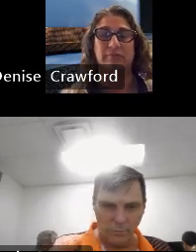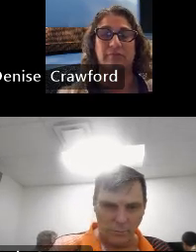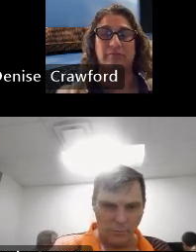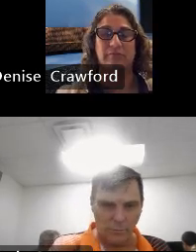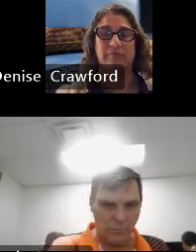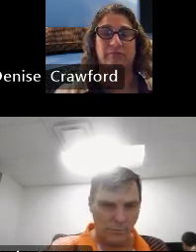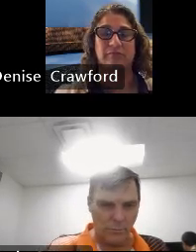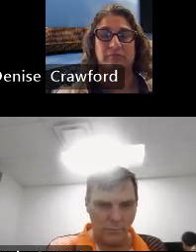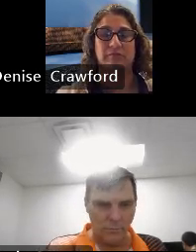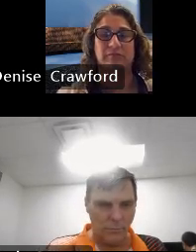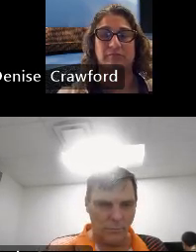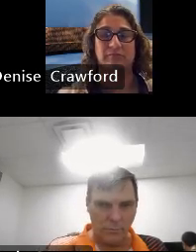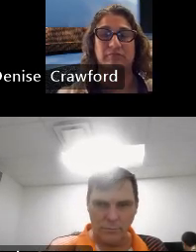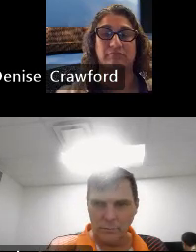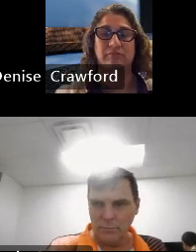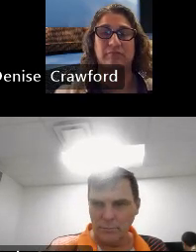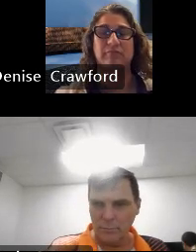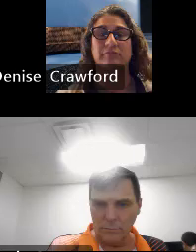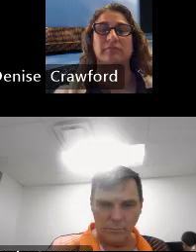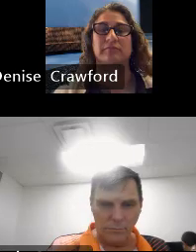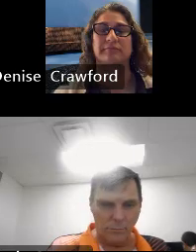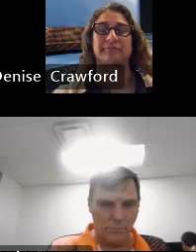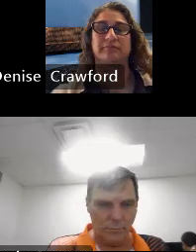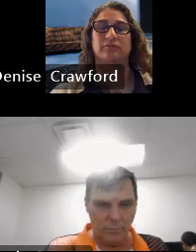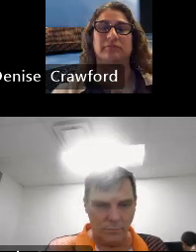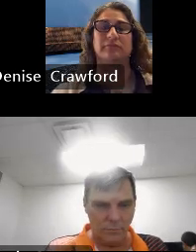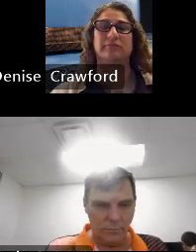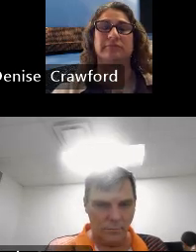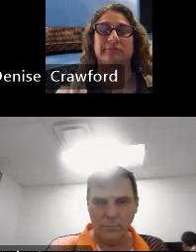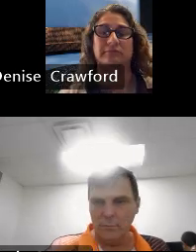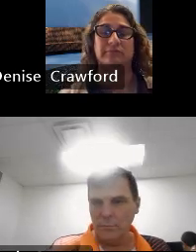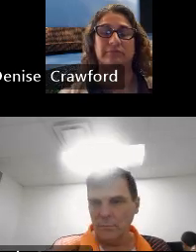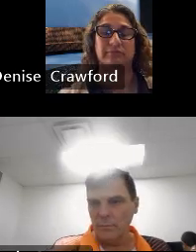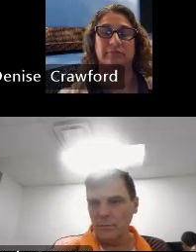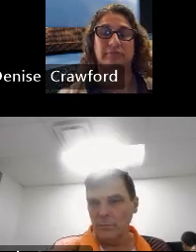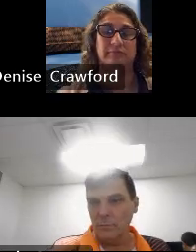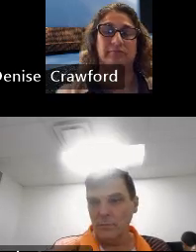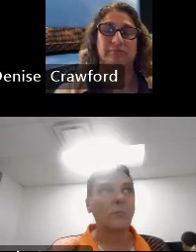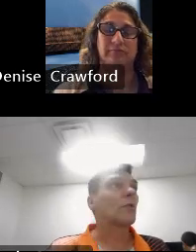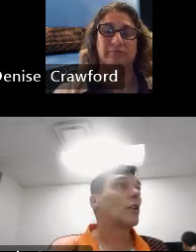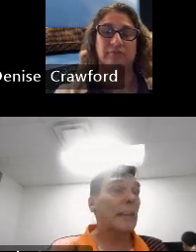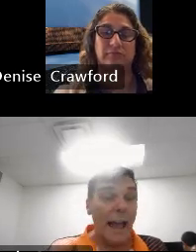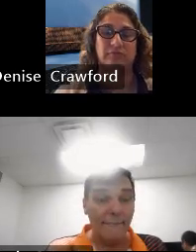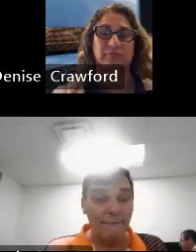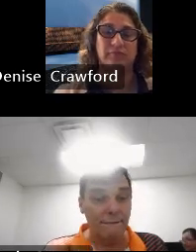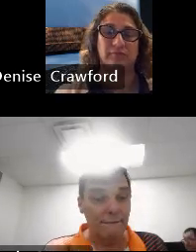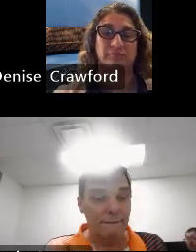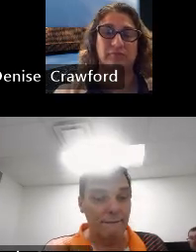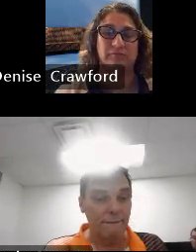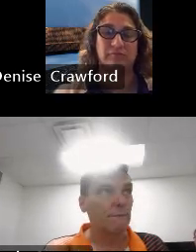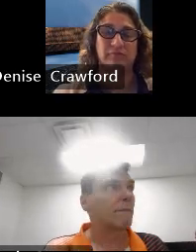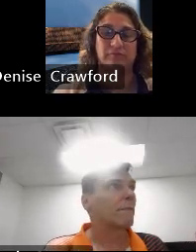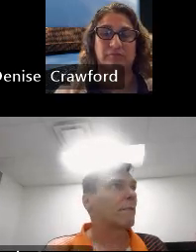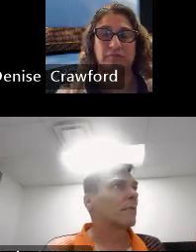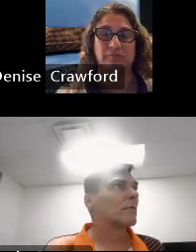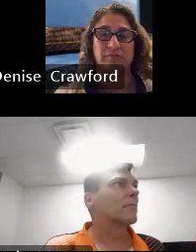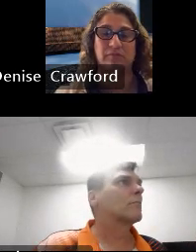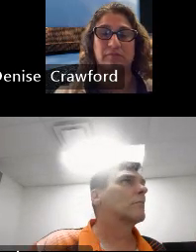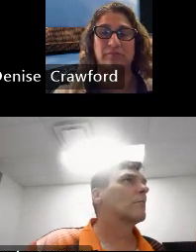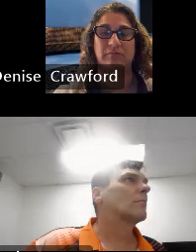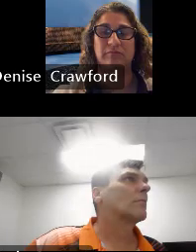to have you guys here today. This is a part of our monthly Power Hour series. So every month we offer a different free